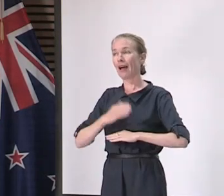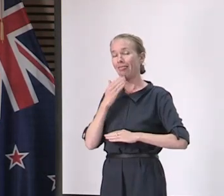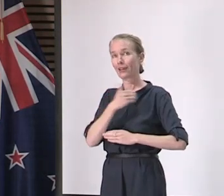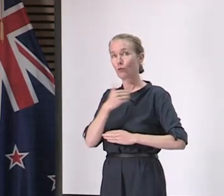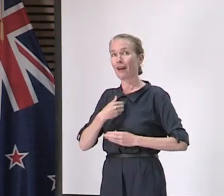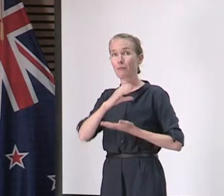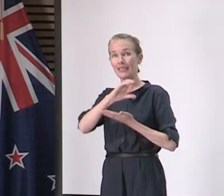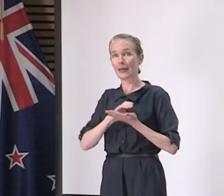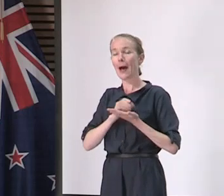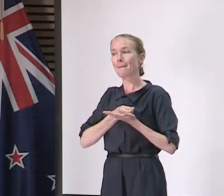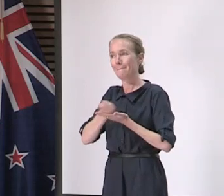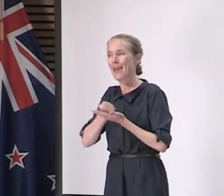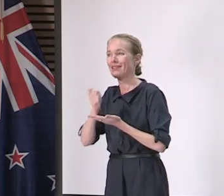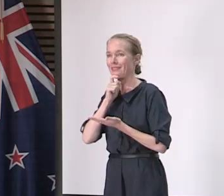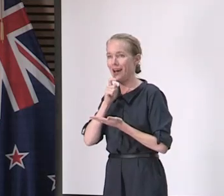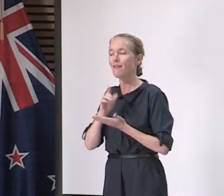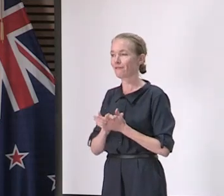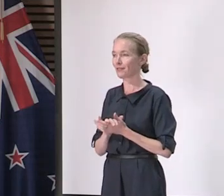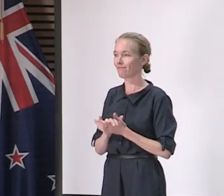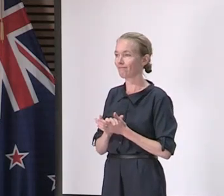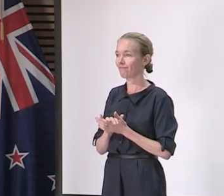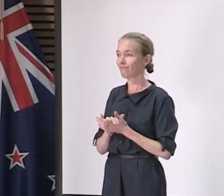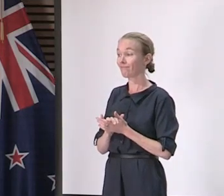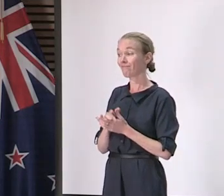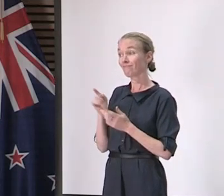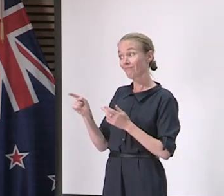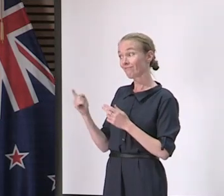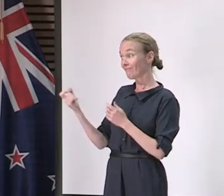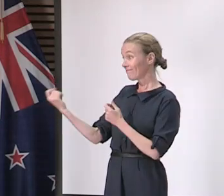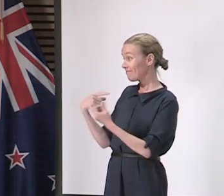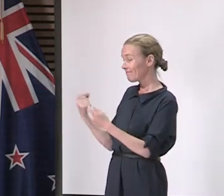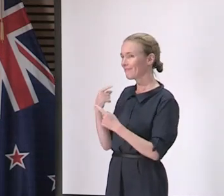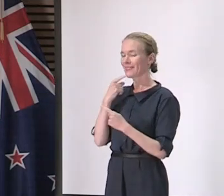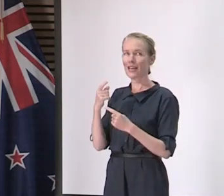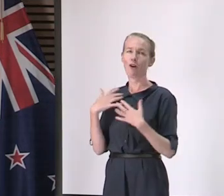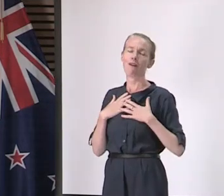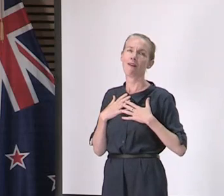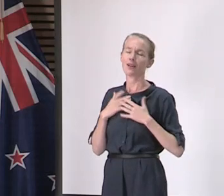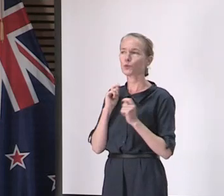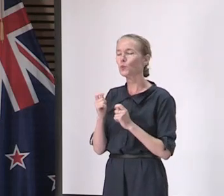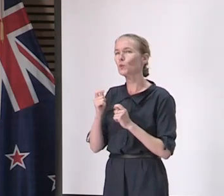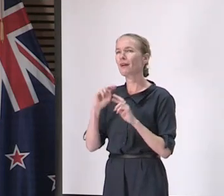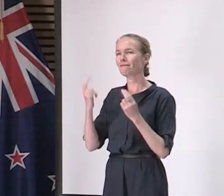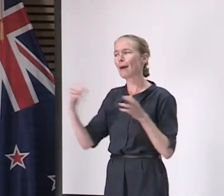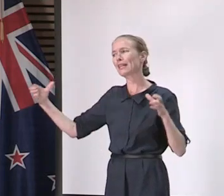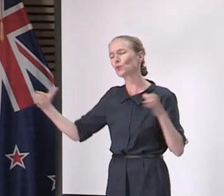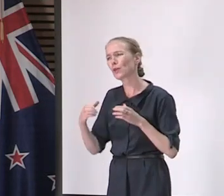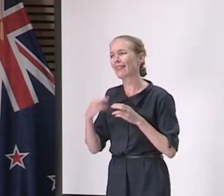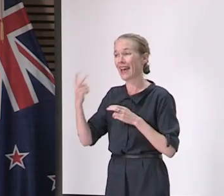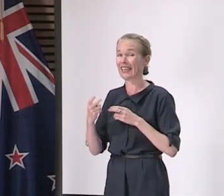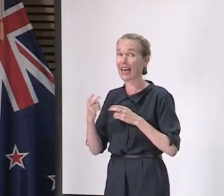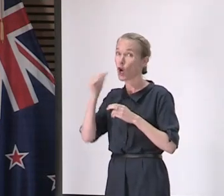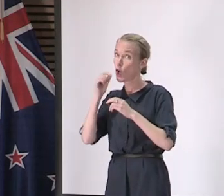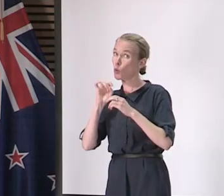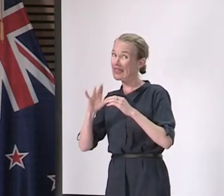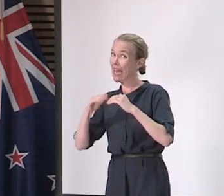to me about catching up with their wider families, conscious about those small gatherings and keeping it small, and I have to say that's something I'm looking